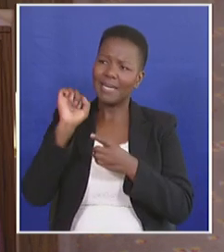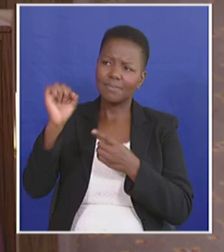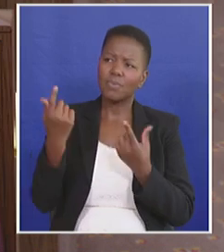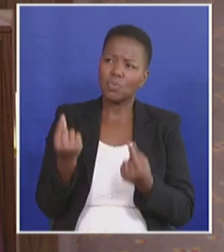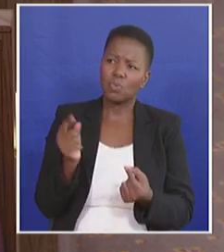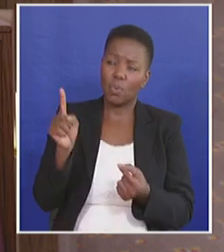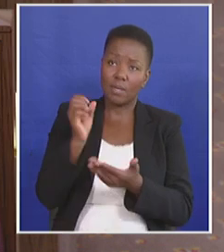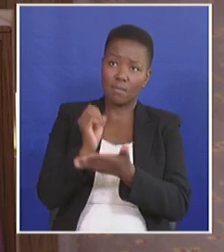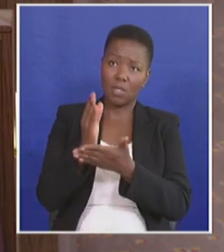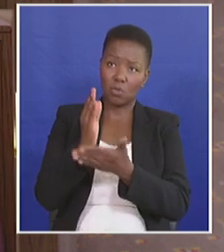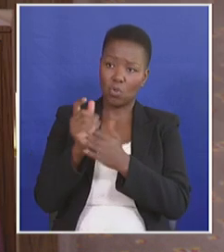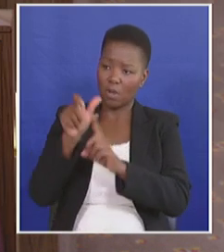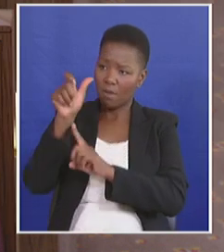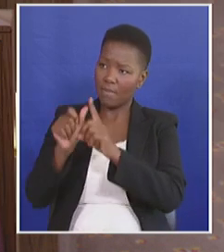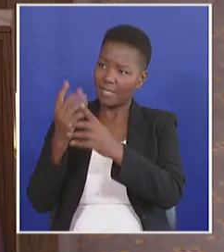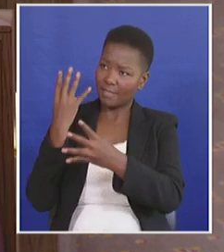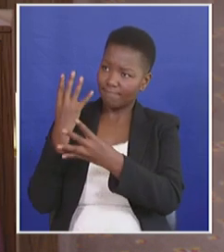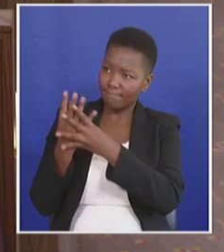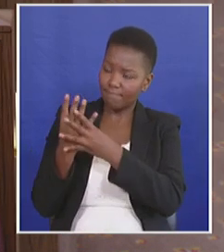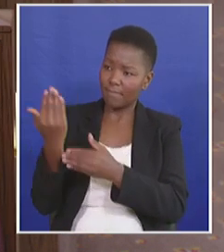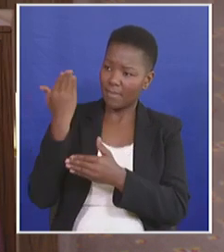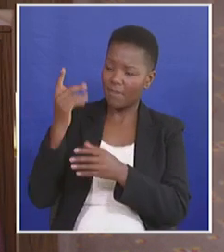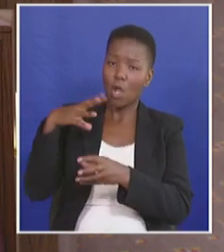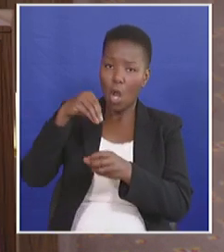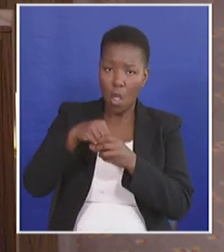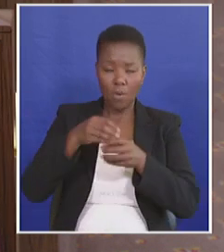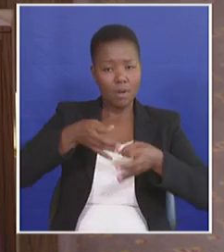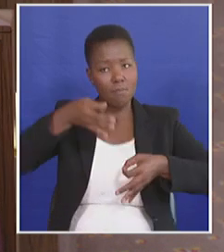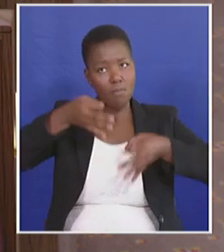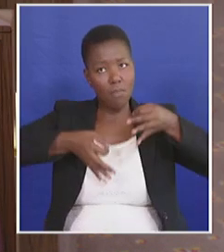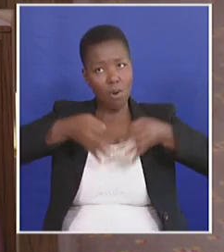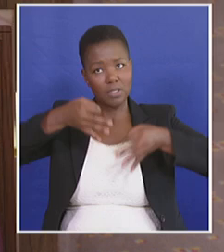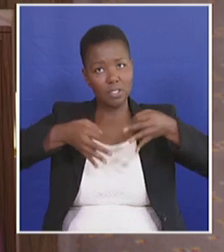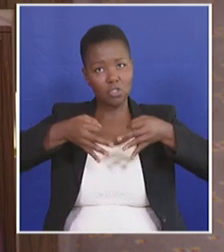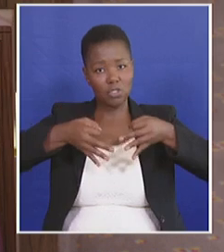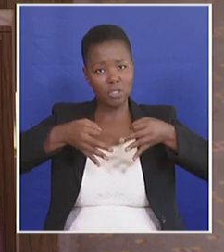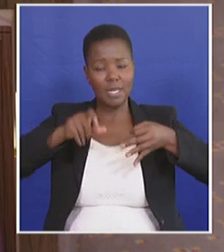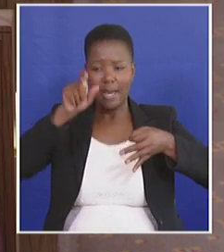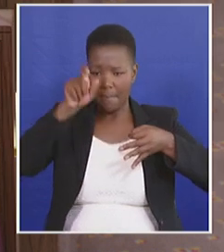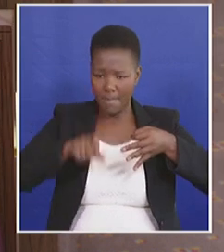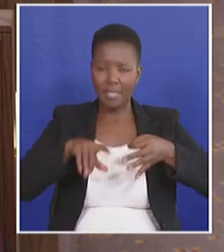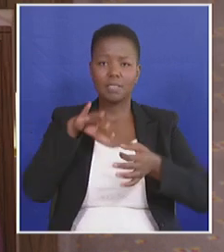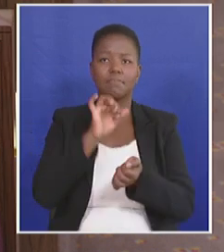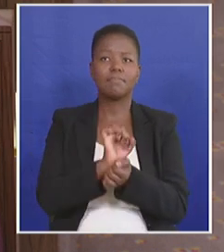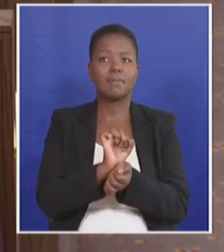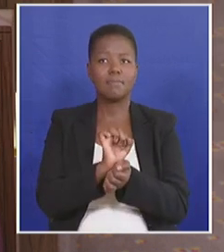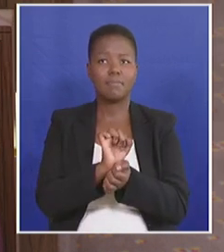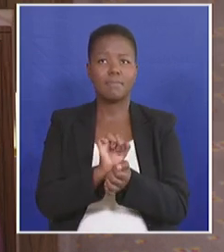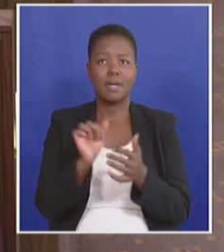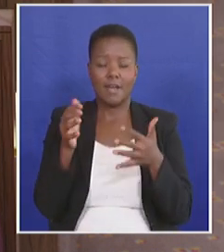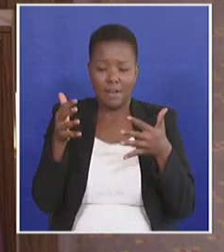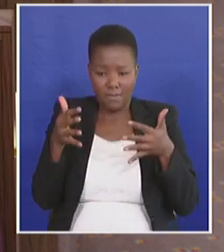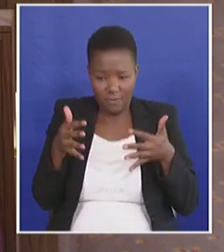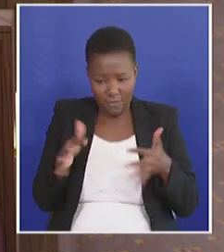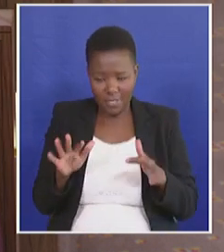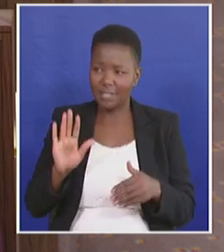apartheid offenders, including politicians, are prosecuted? Okay. The